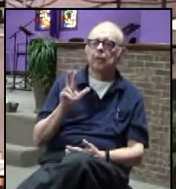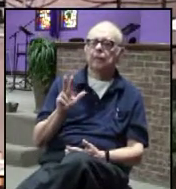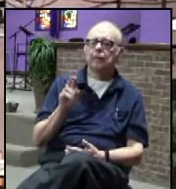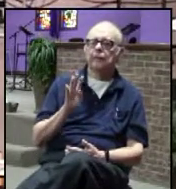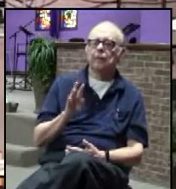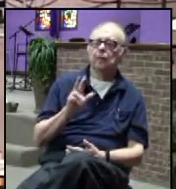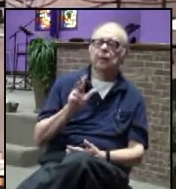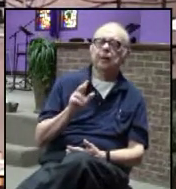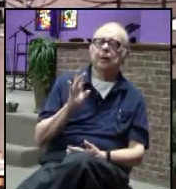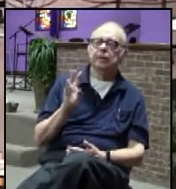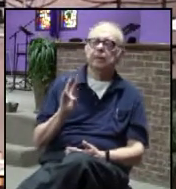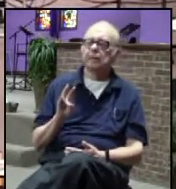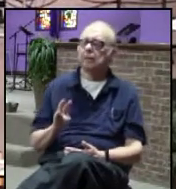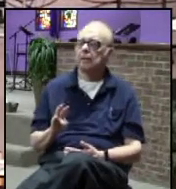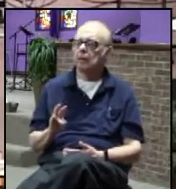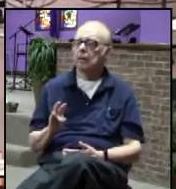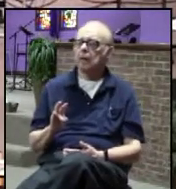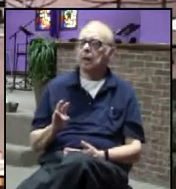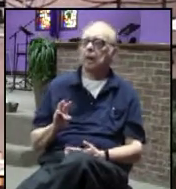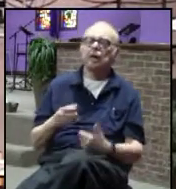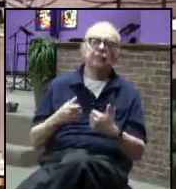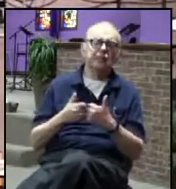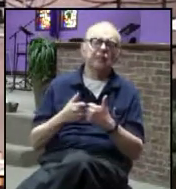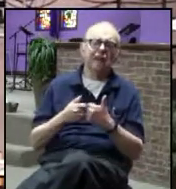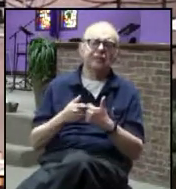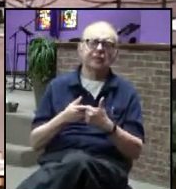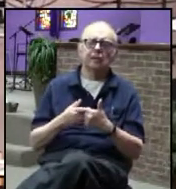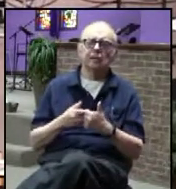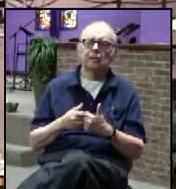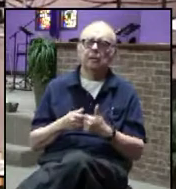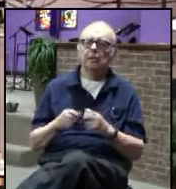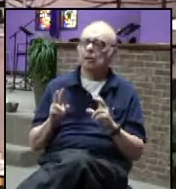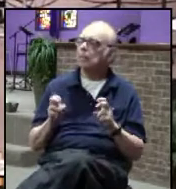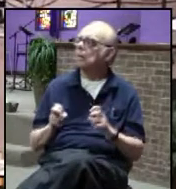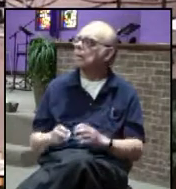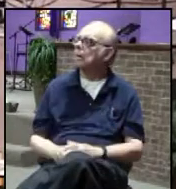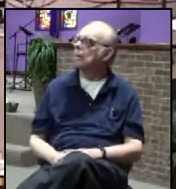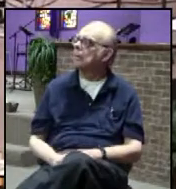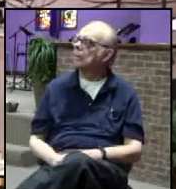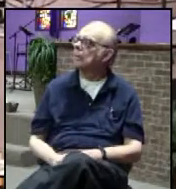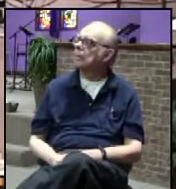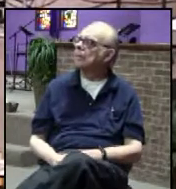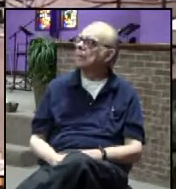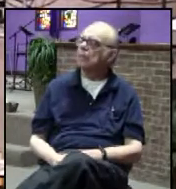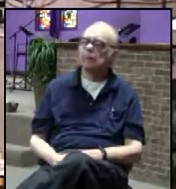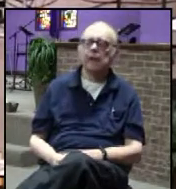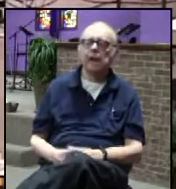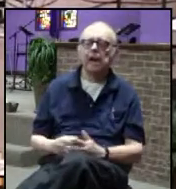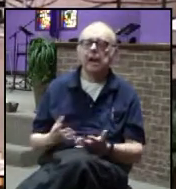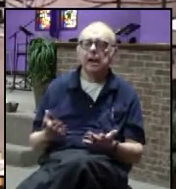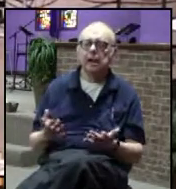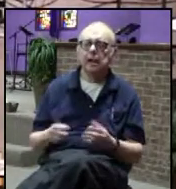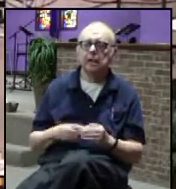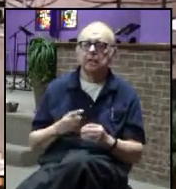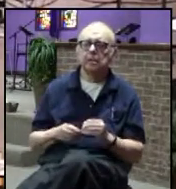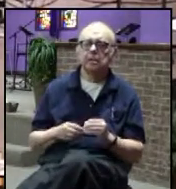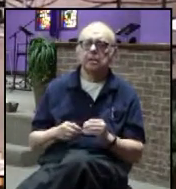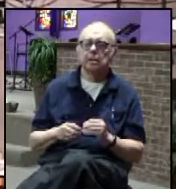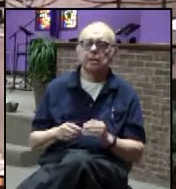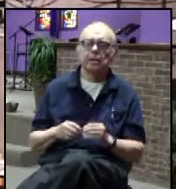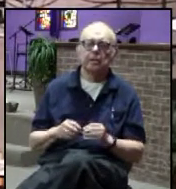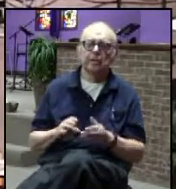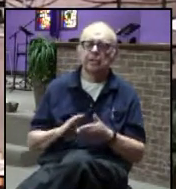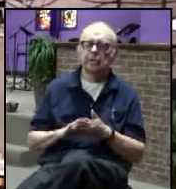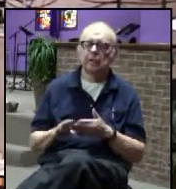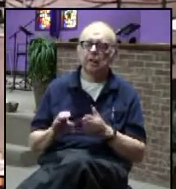513-445-3437. And what you do is you got quotes, double quotes that you put in there, a $sign,